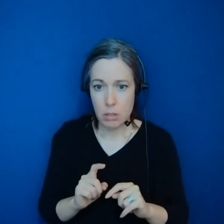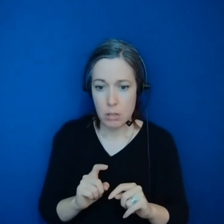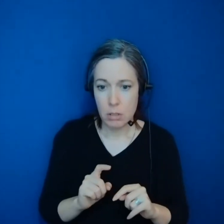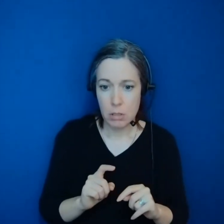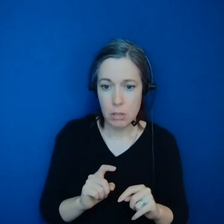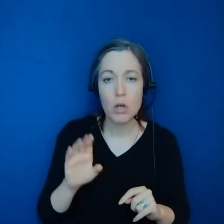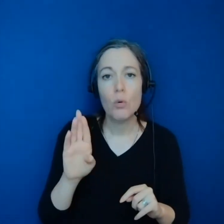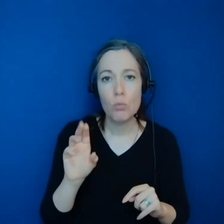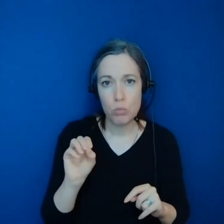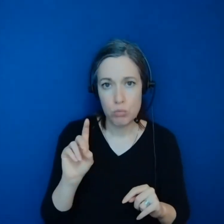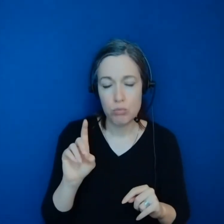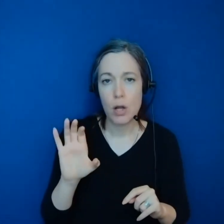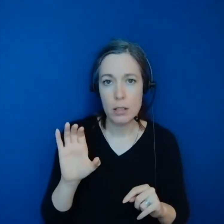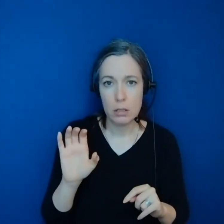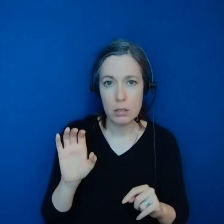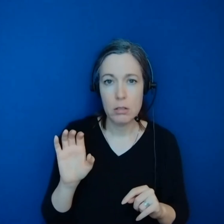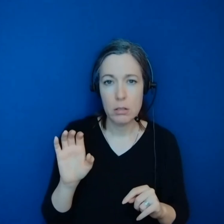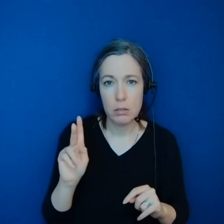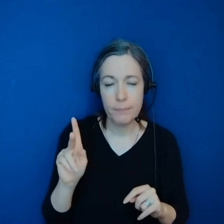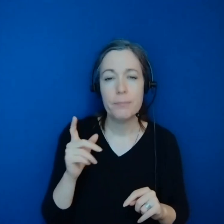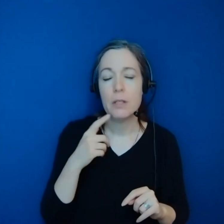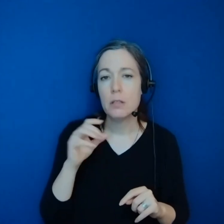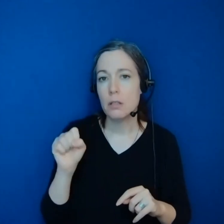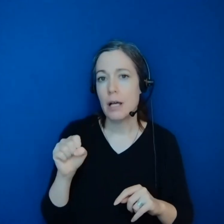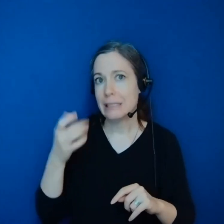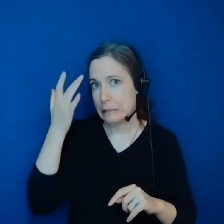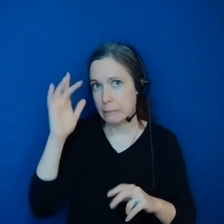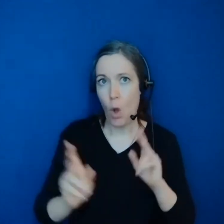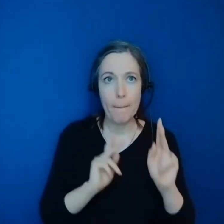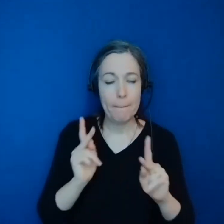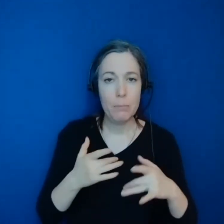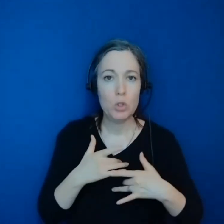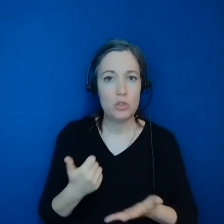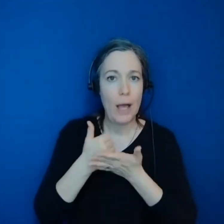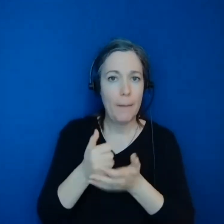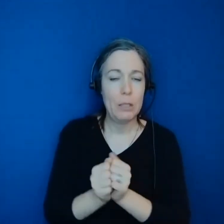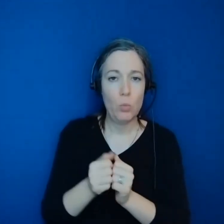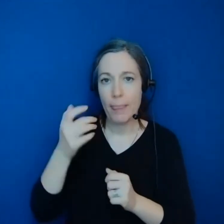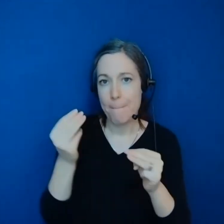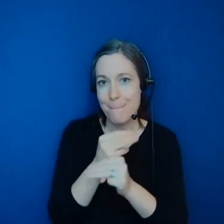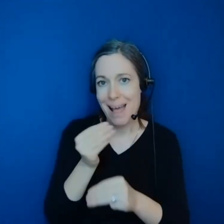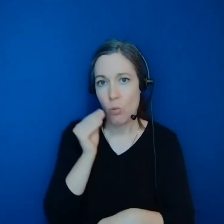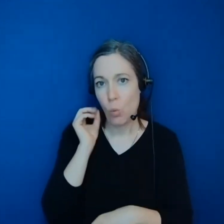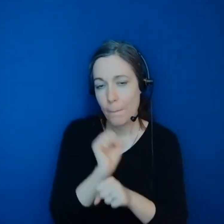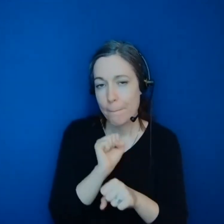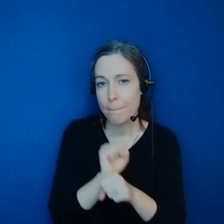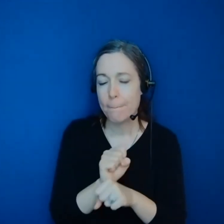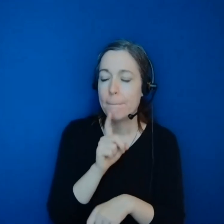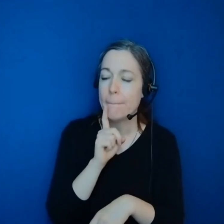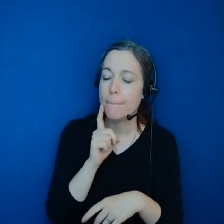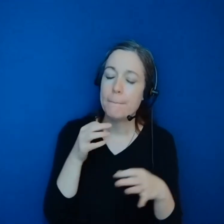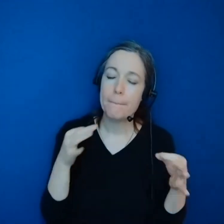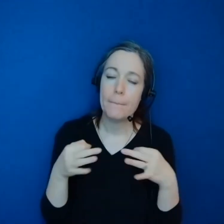Yeah, product. Yeah, so there's some some really smart people that helped me with my math homework and they really explain it very